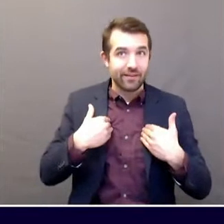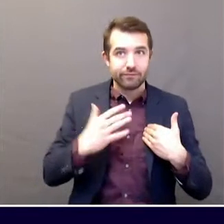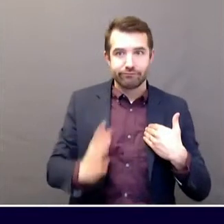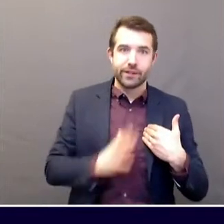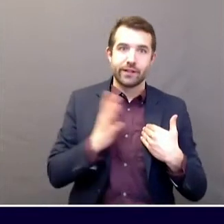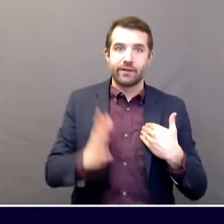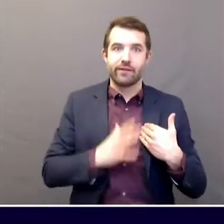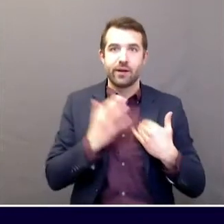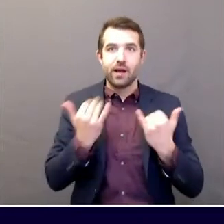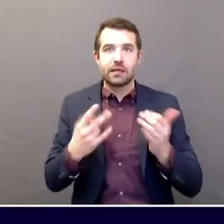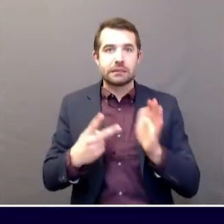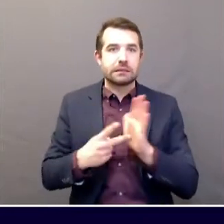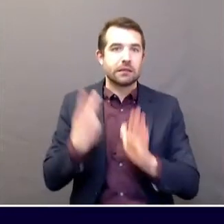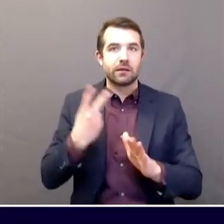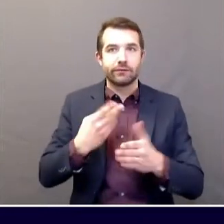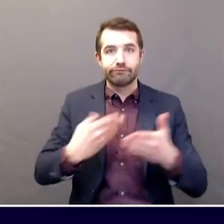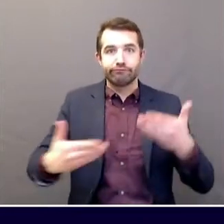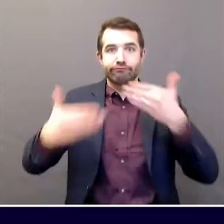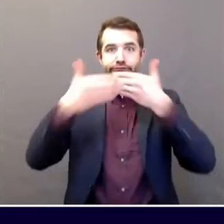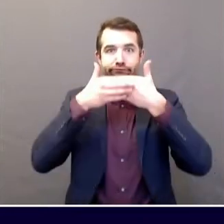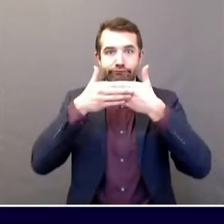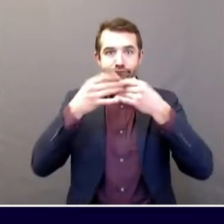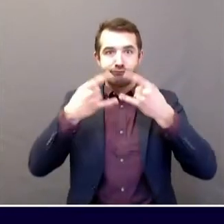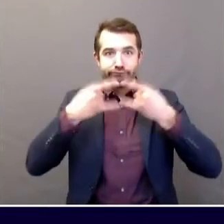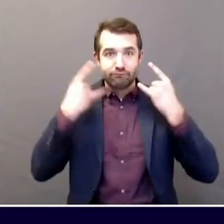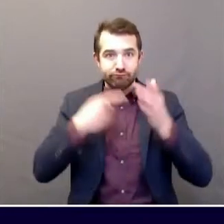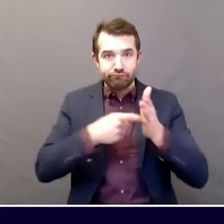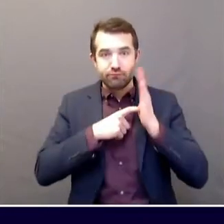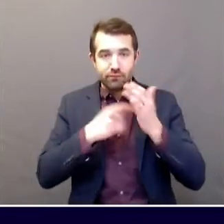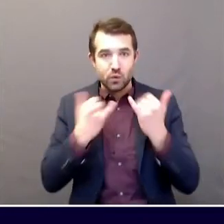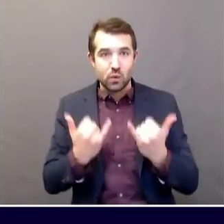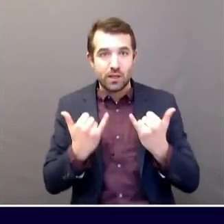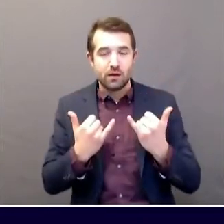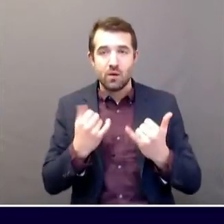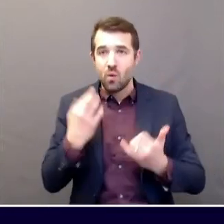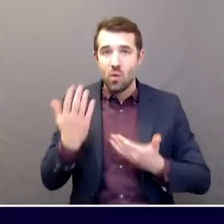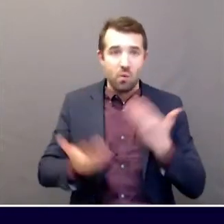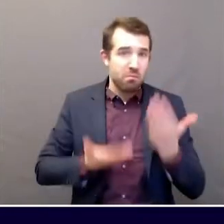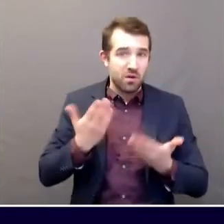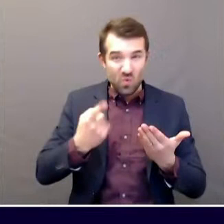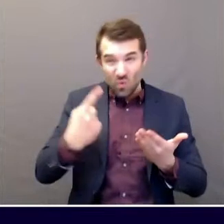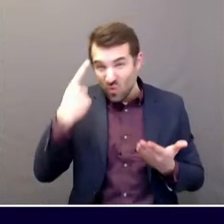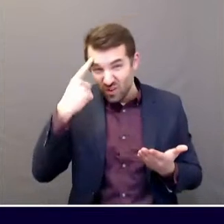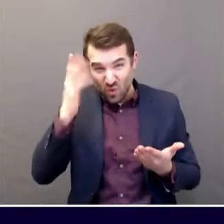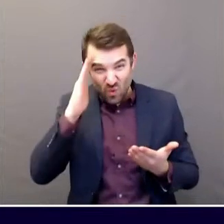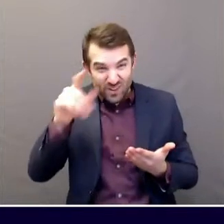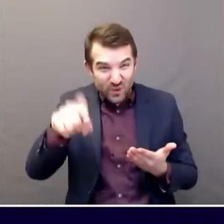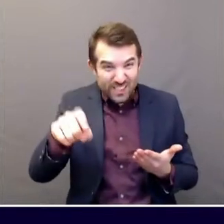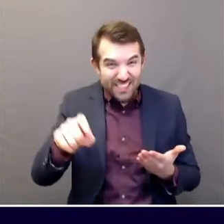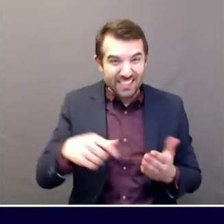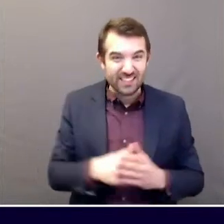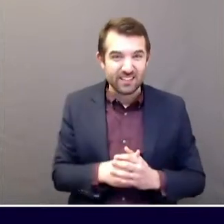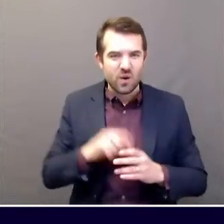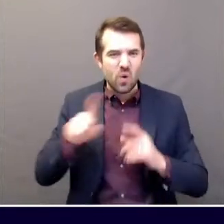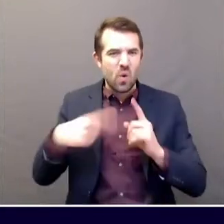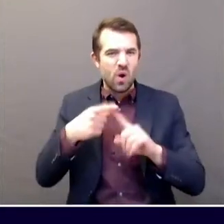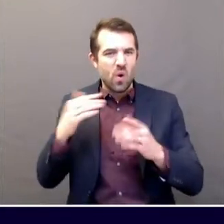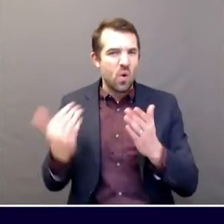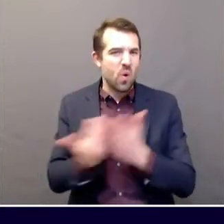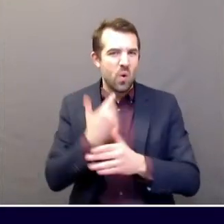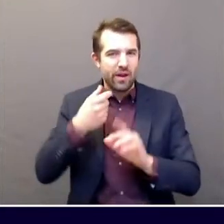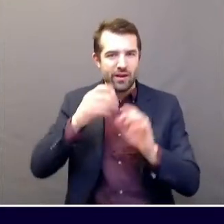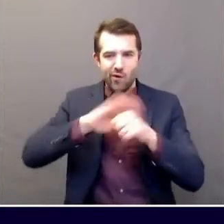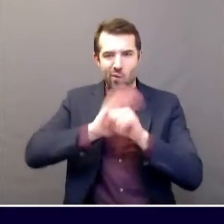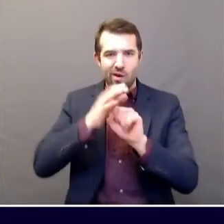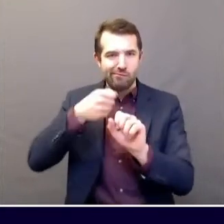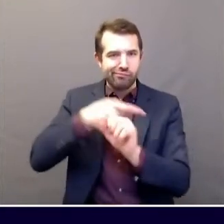staying further apart than 6 feet? I mean, are you expecting that is going to be needed when the variants come to Maine? It really is too